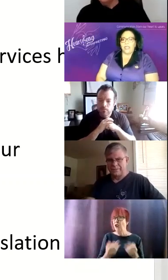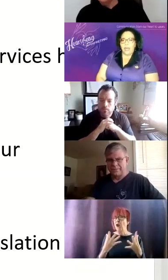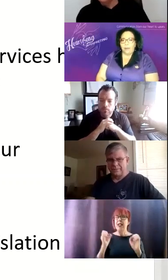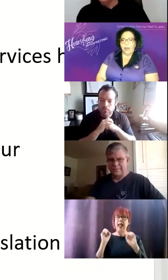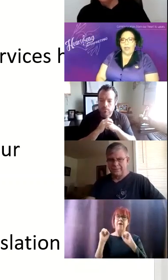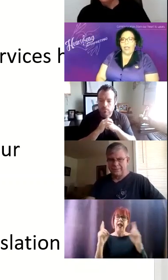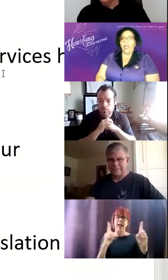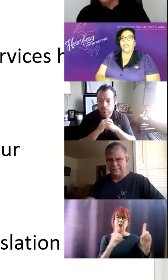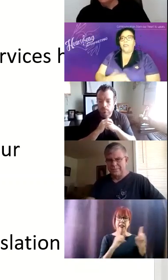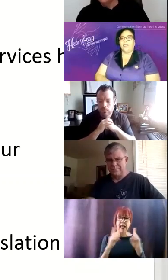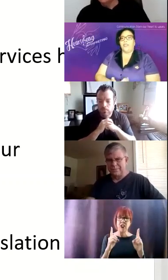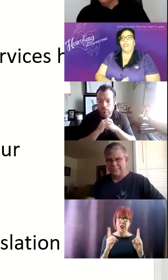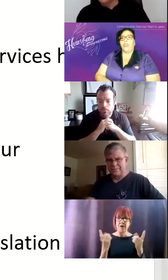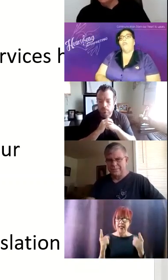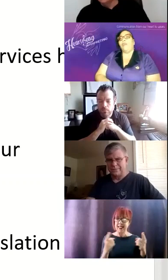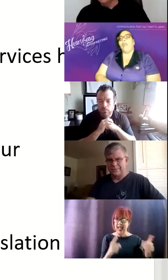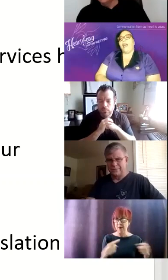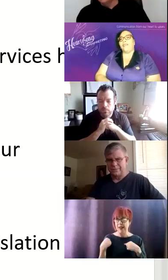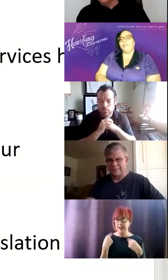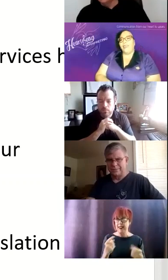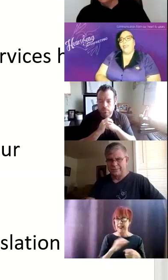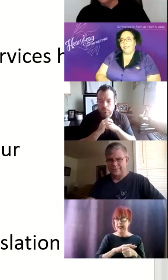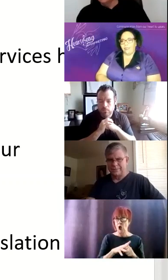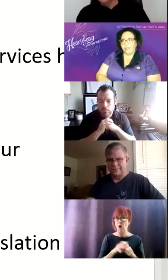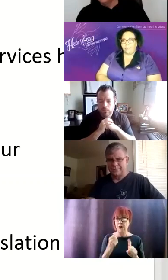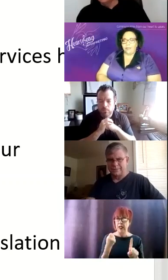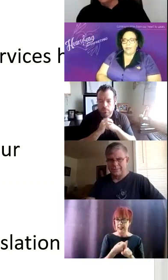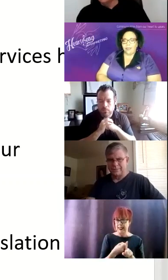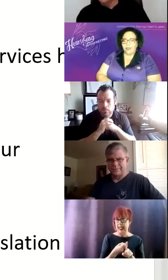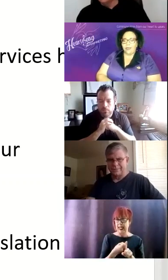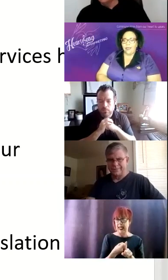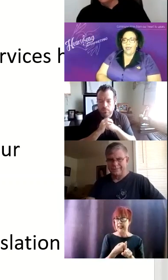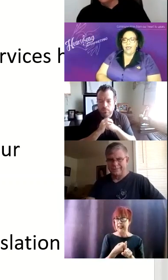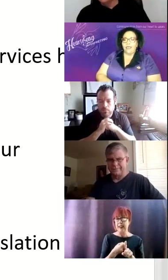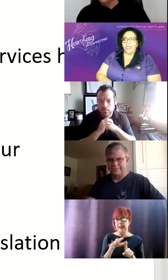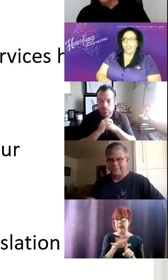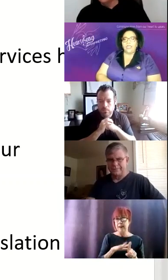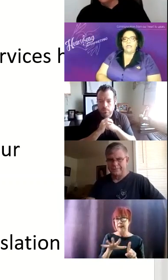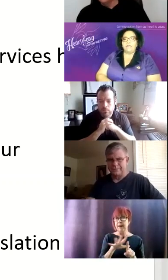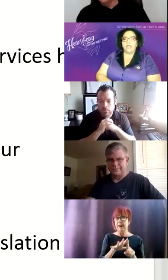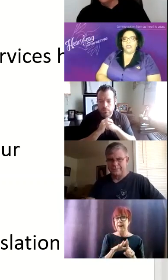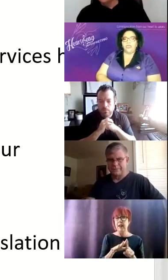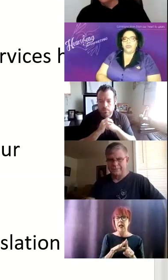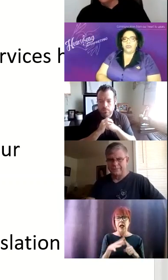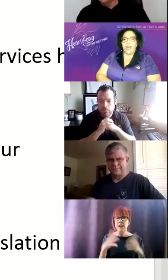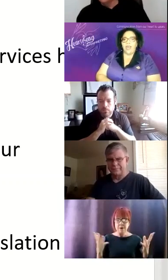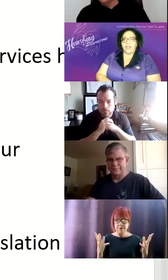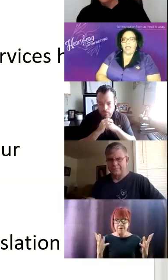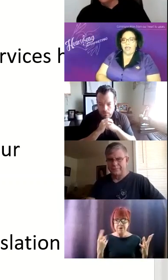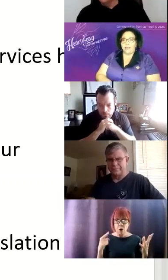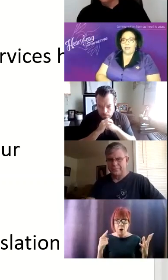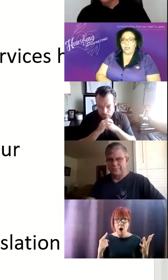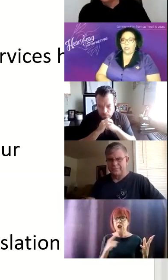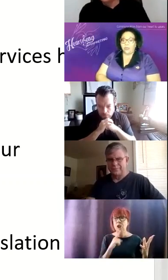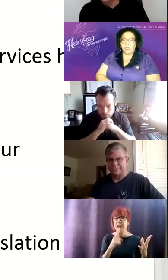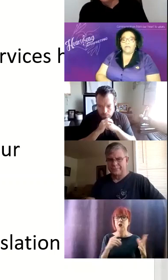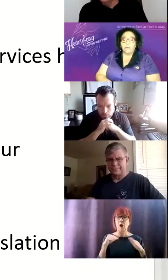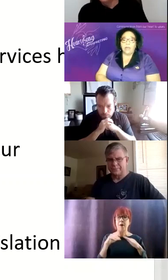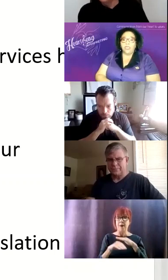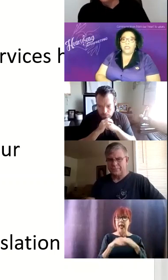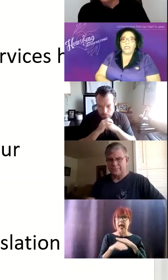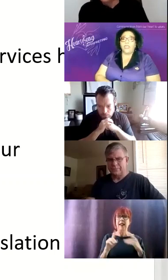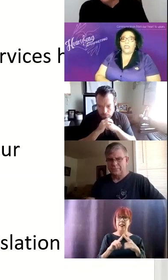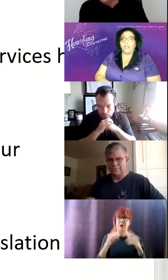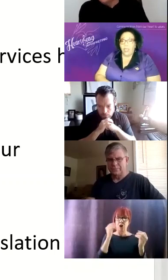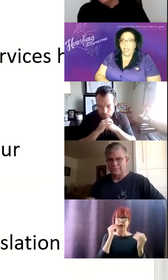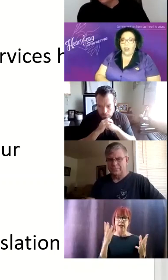education that's happening since COVID has hit the scene, just to make sure that the access to the